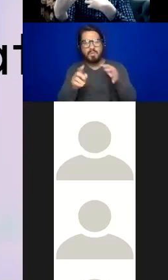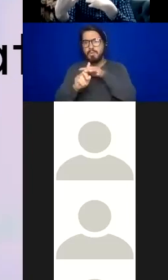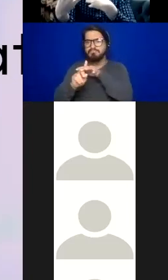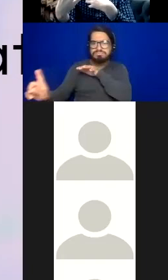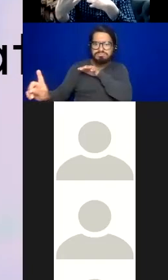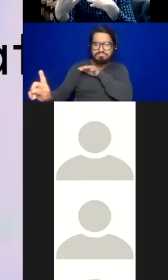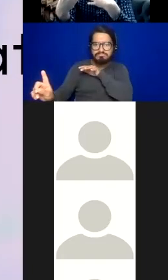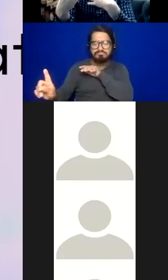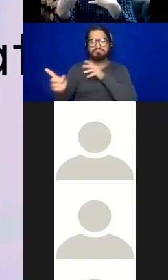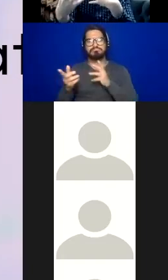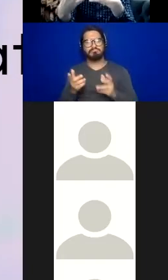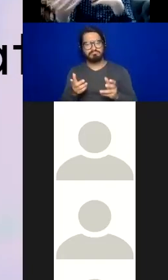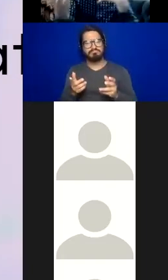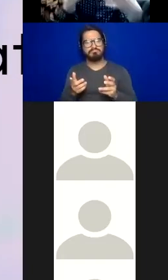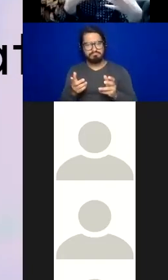see